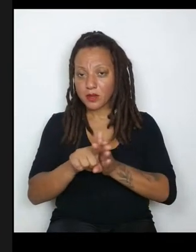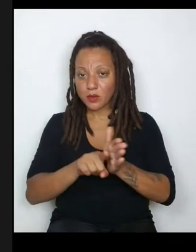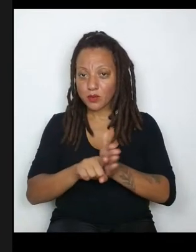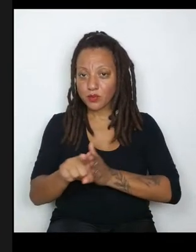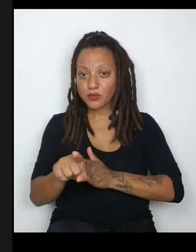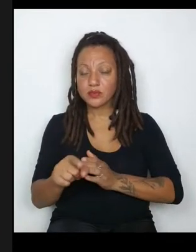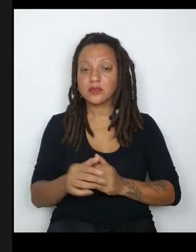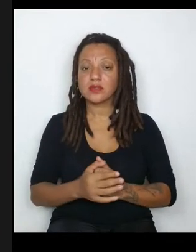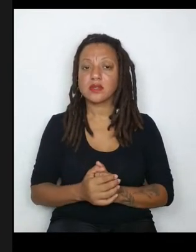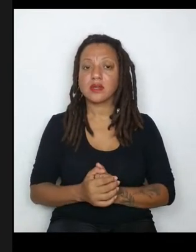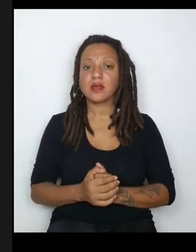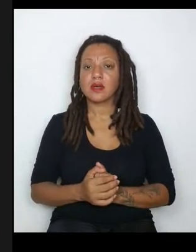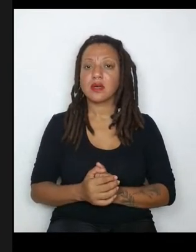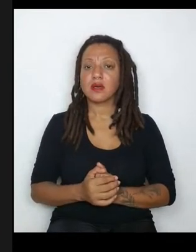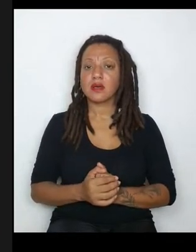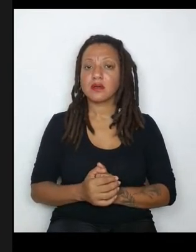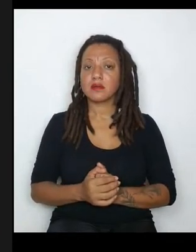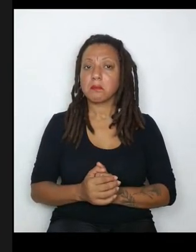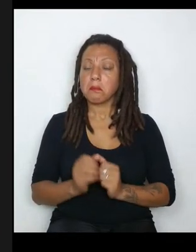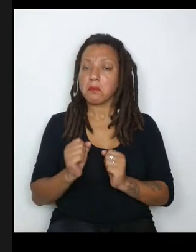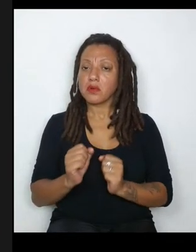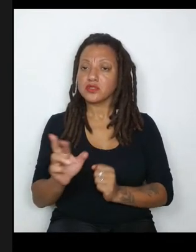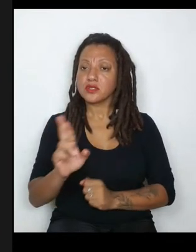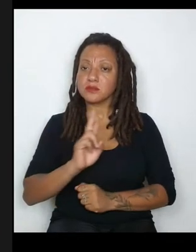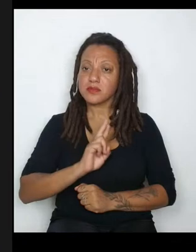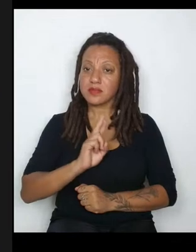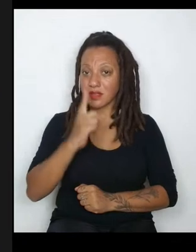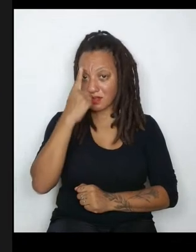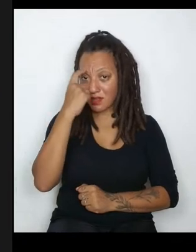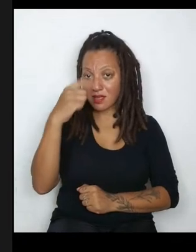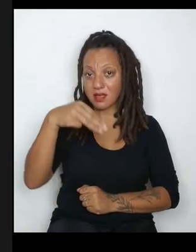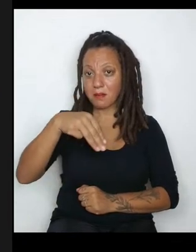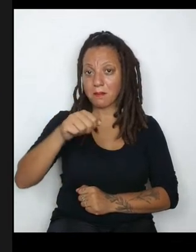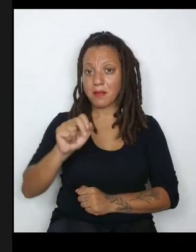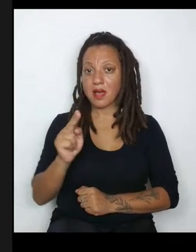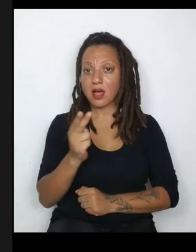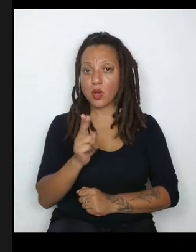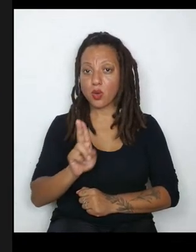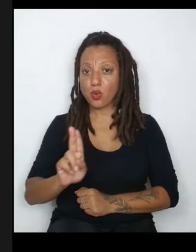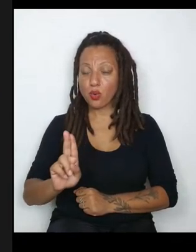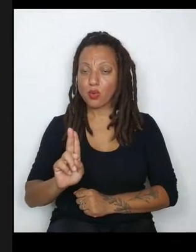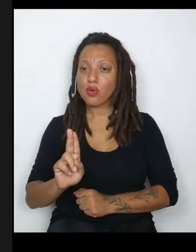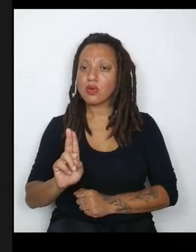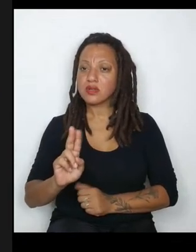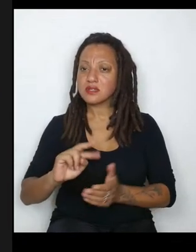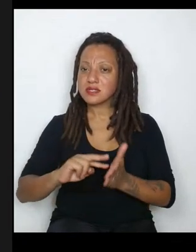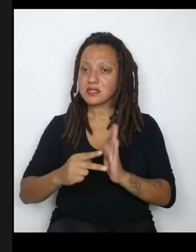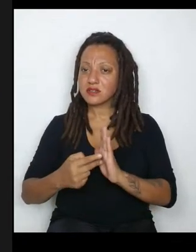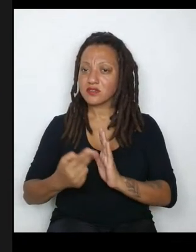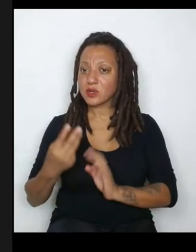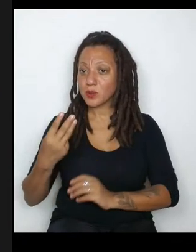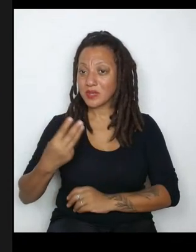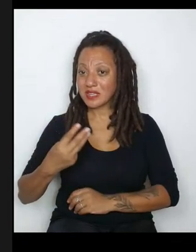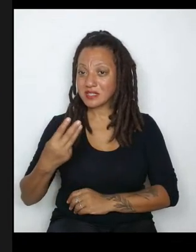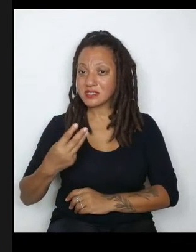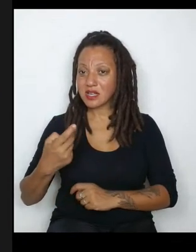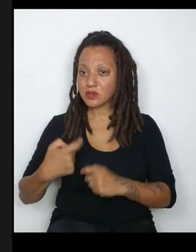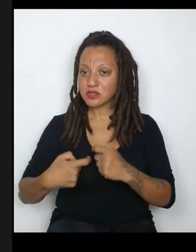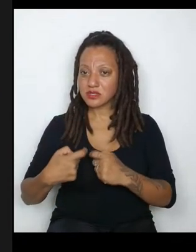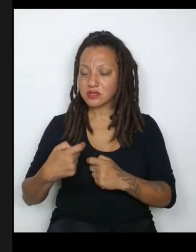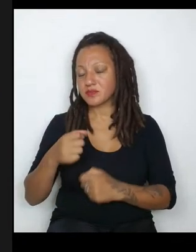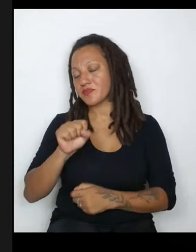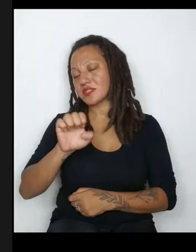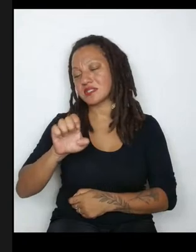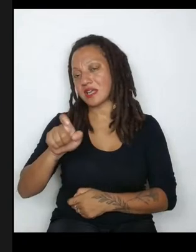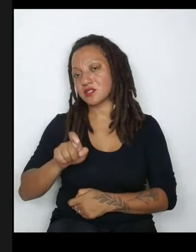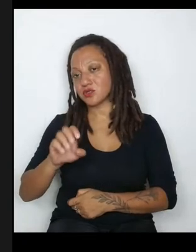here for stephen eisenmann if you could please talk about the notion of mahu considered a third sex